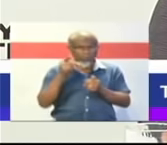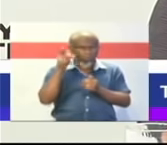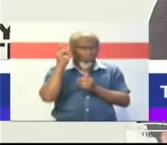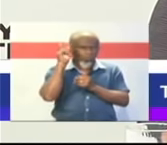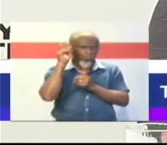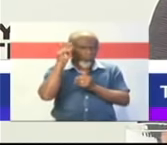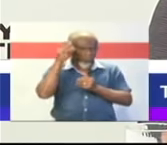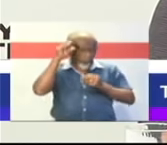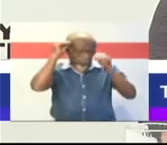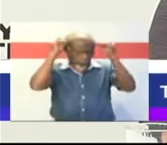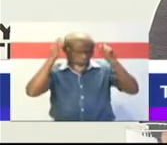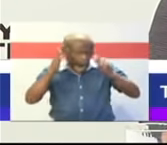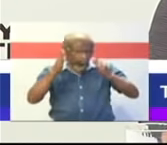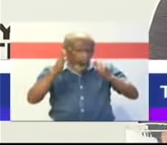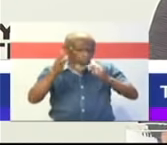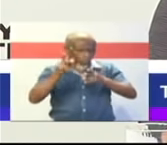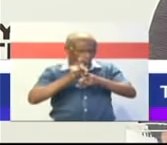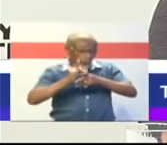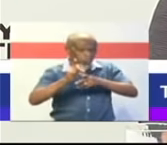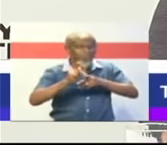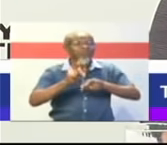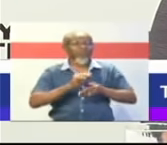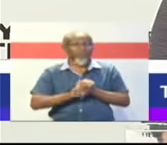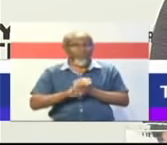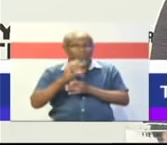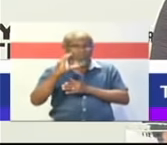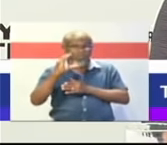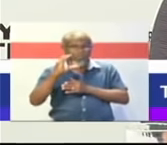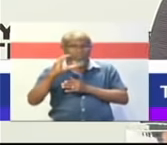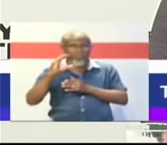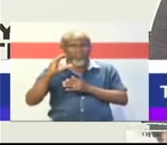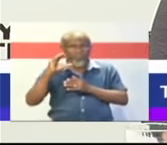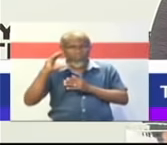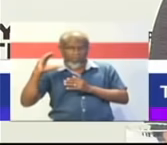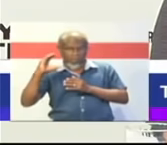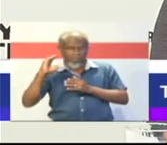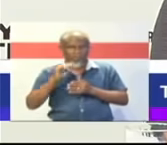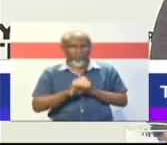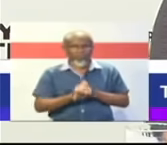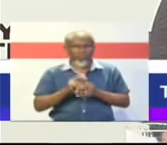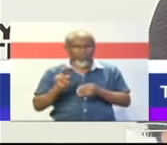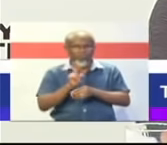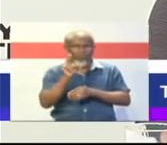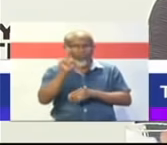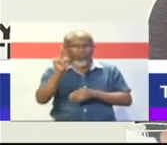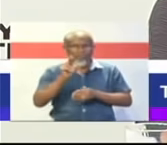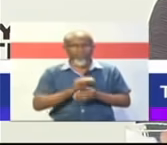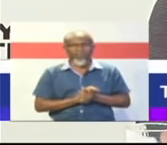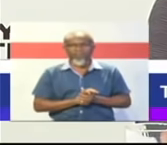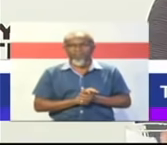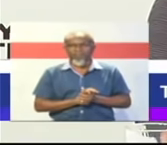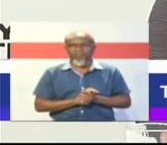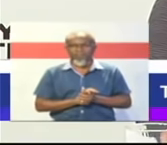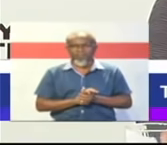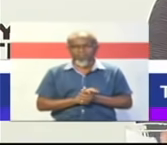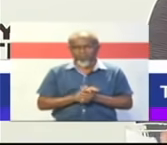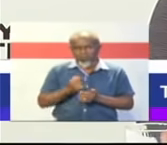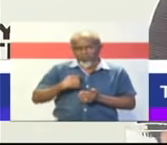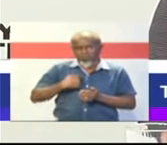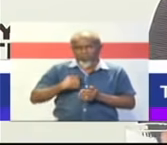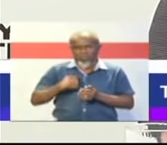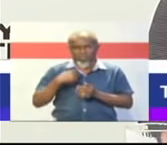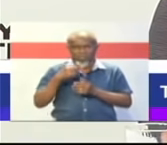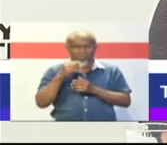Carrington, Professor of Molecular Genetics and Virology at the University of the West Indies. I'm Candice